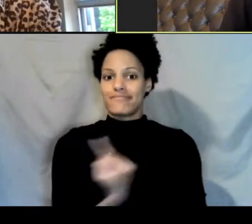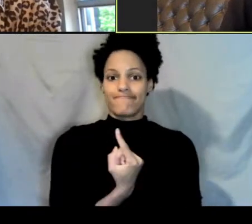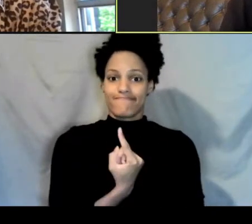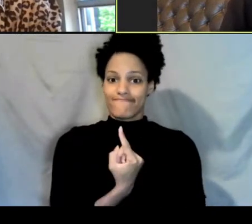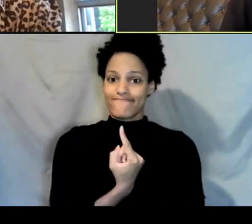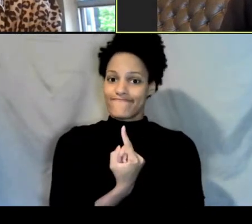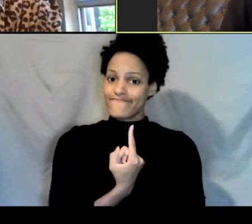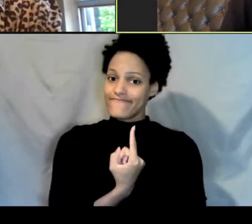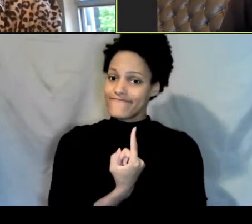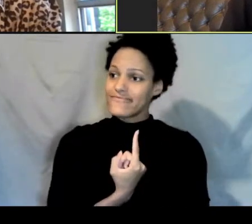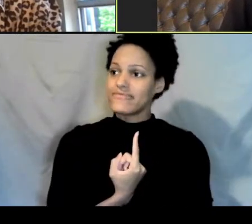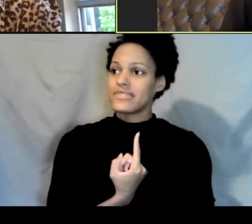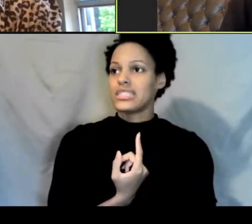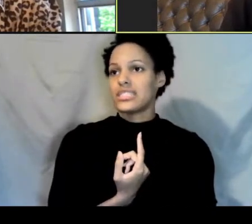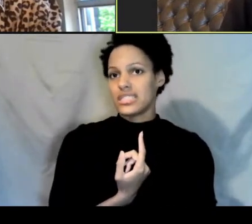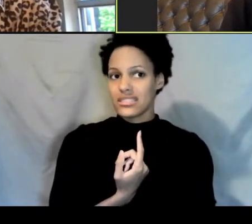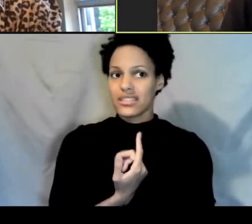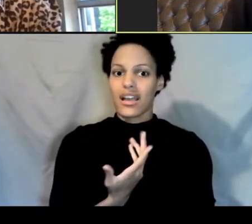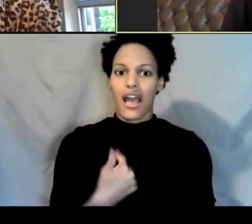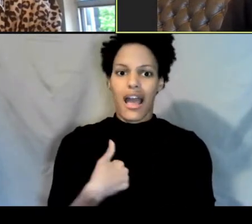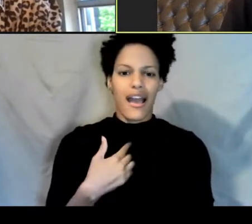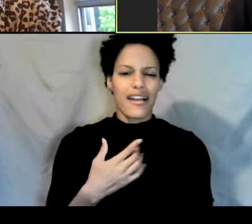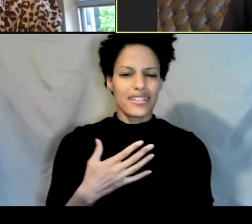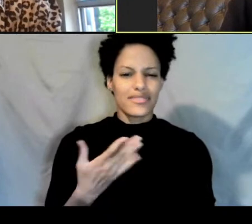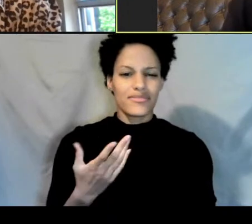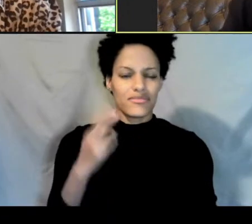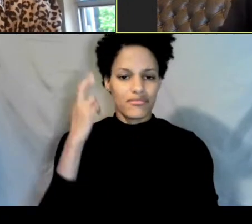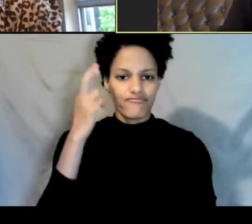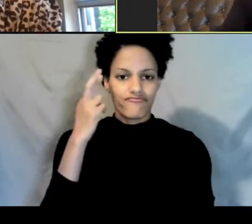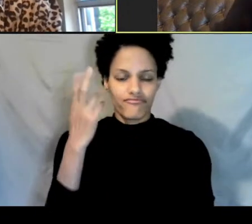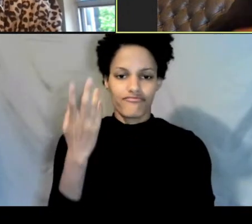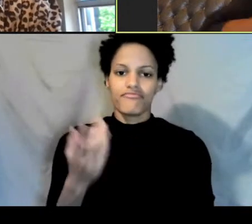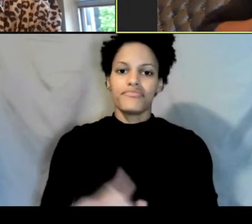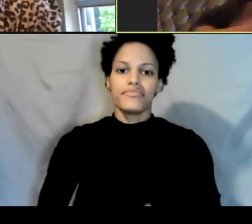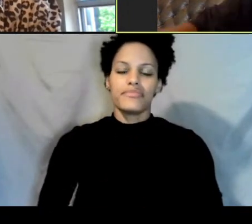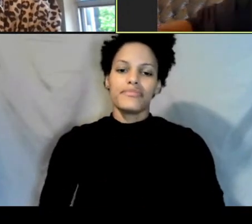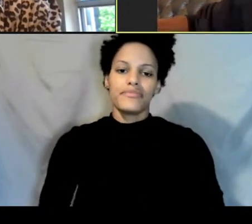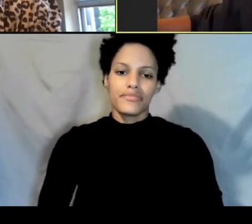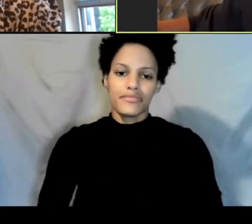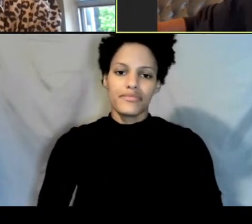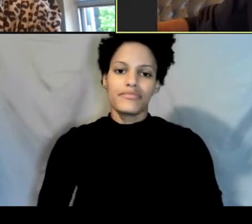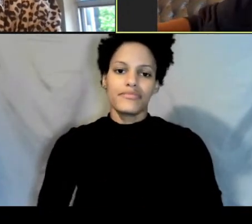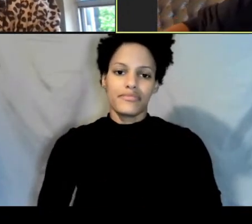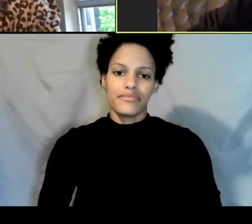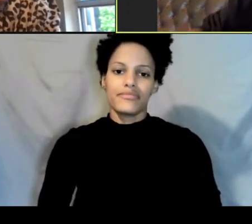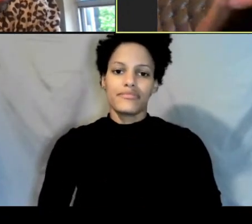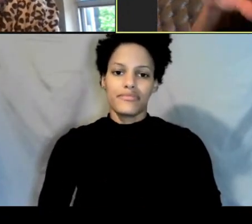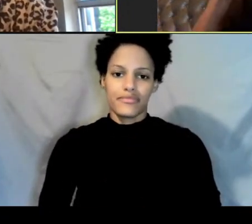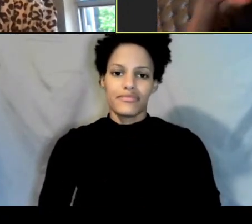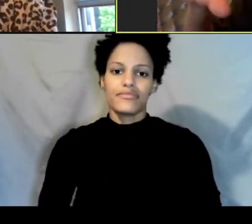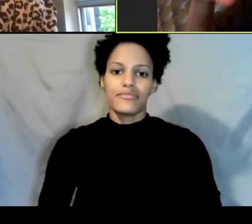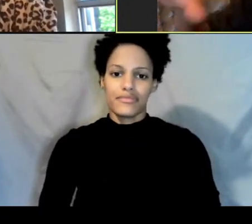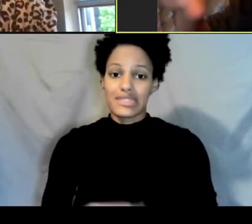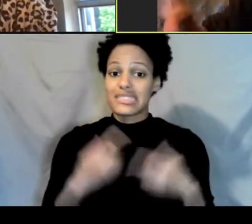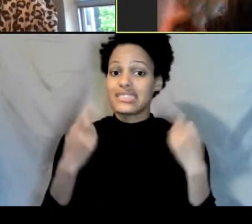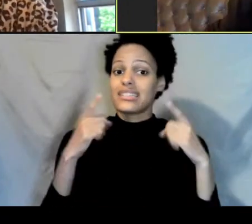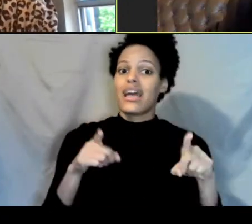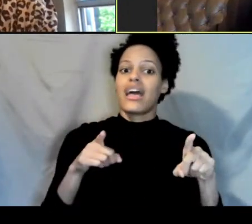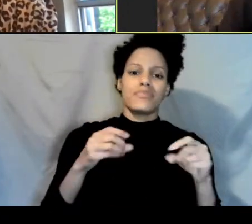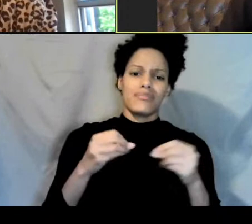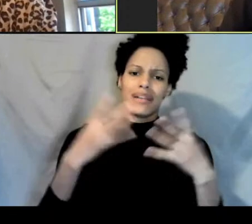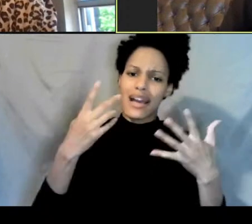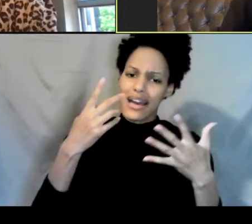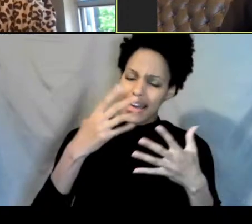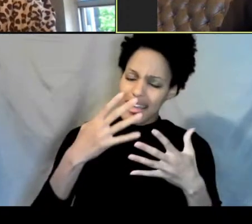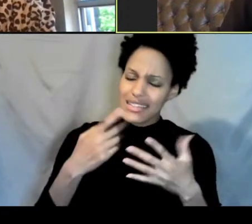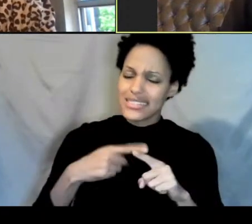And what I found was at first, because it's happened so many times, especially in that kind of Broadway setting,